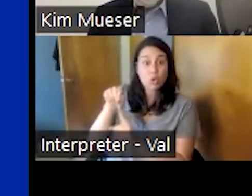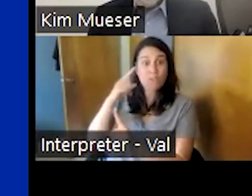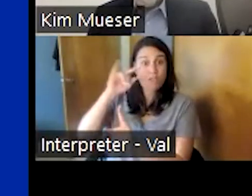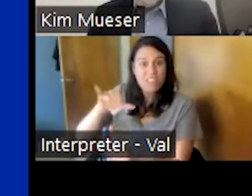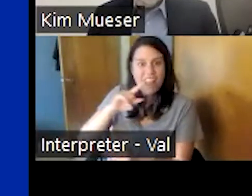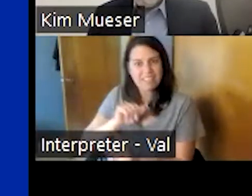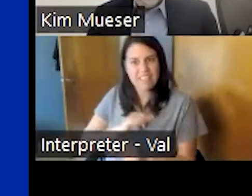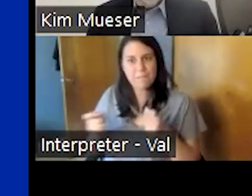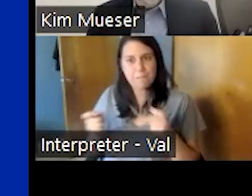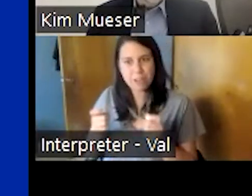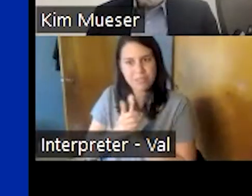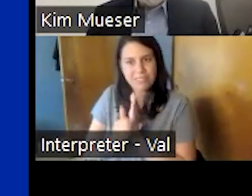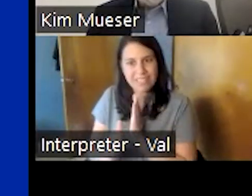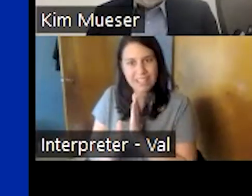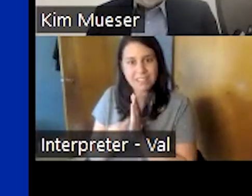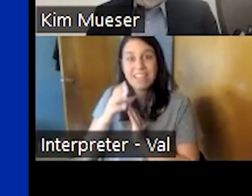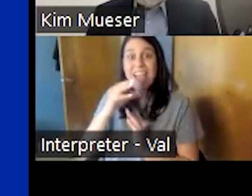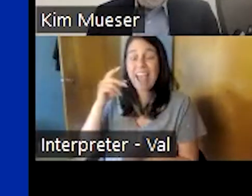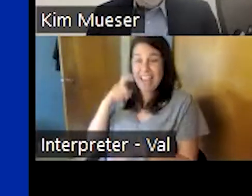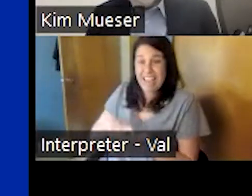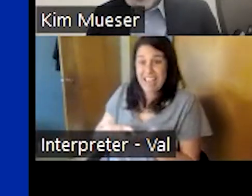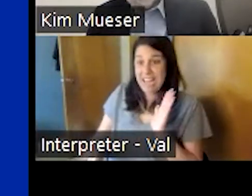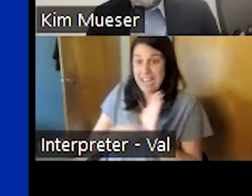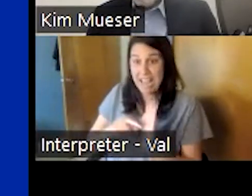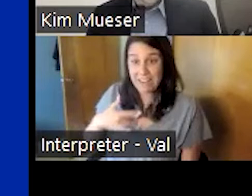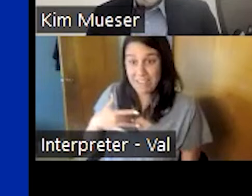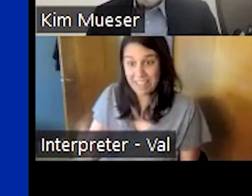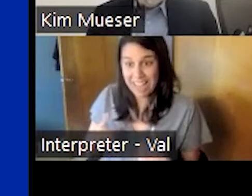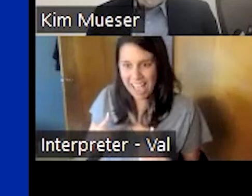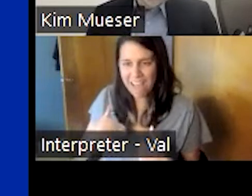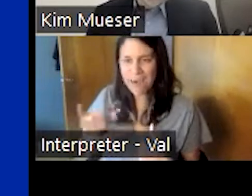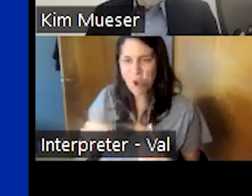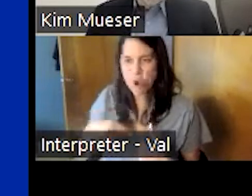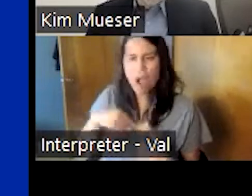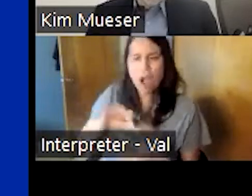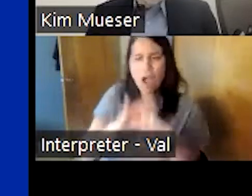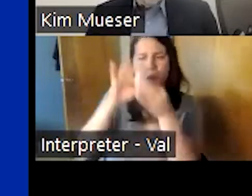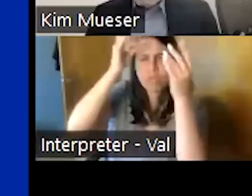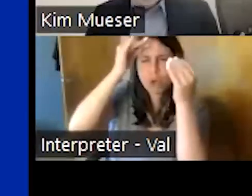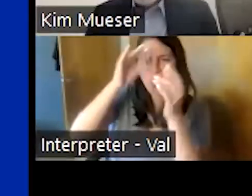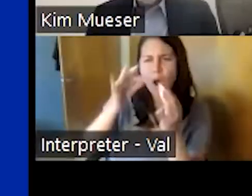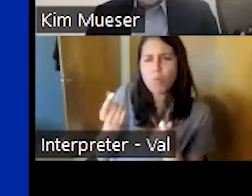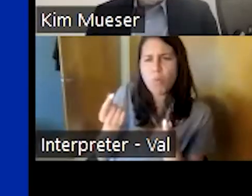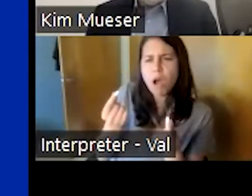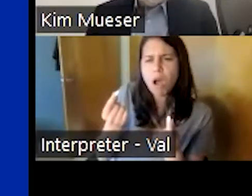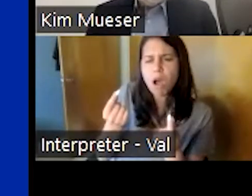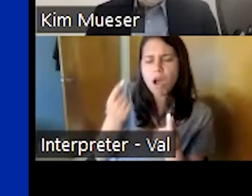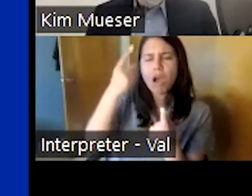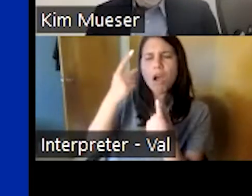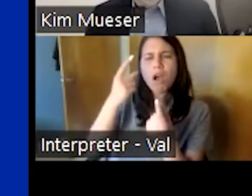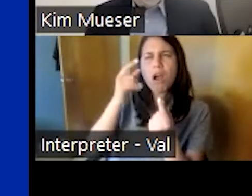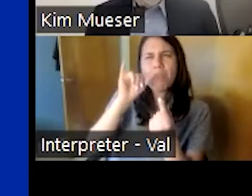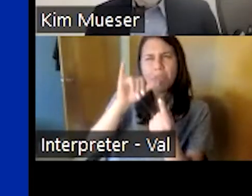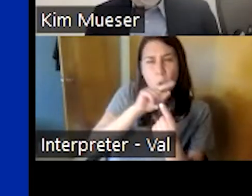experience of negative feelings. If you have any negative feeling, okay, there's a thought associated with the feeling. There are common inaccurate ways of